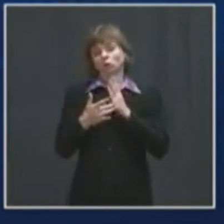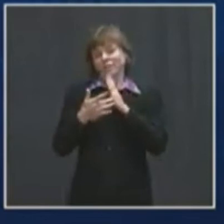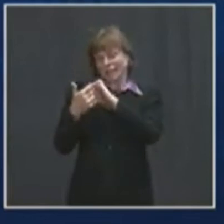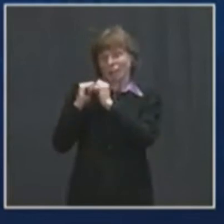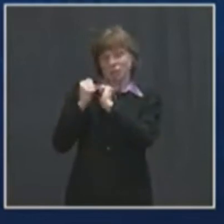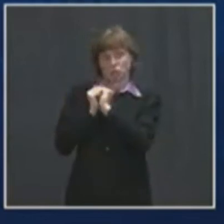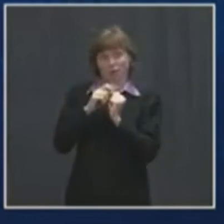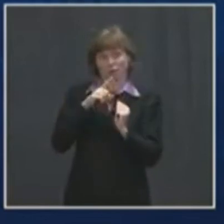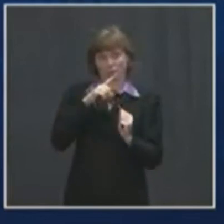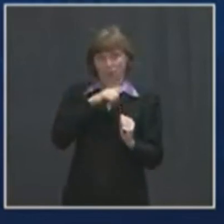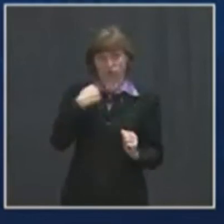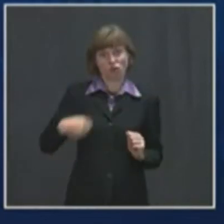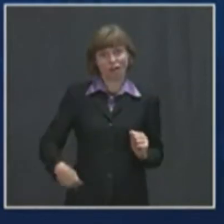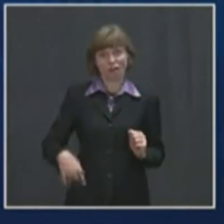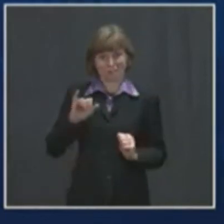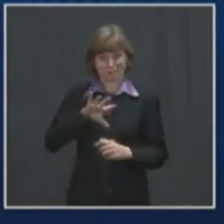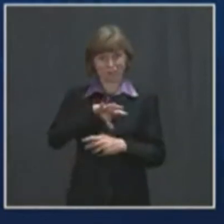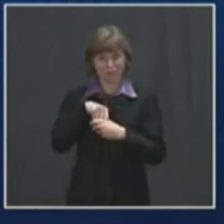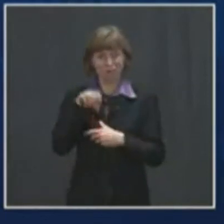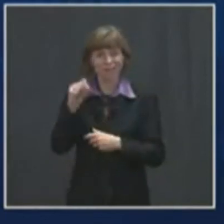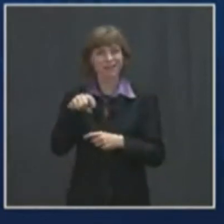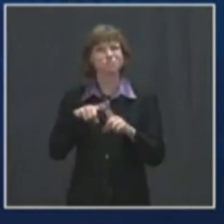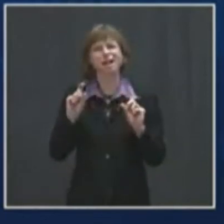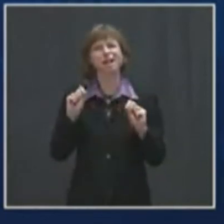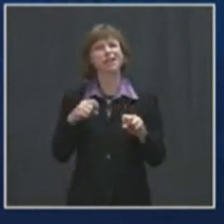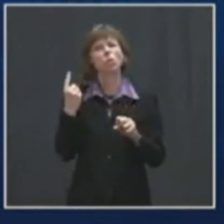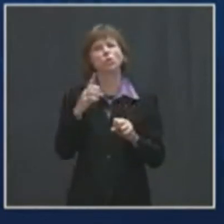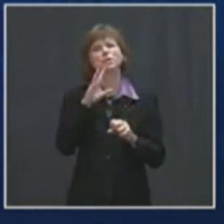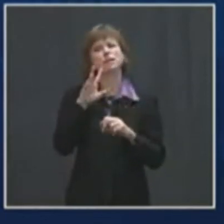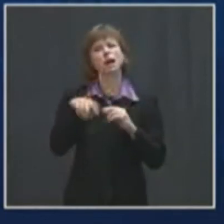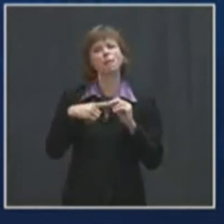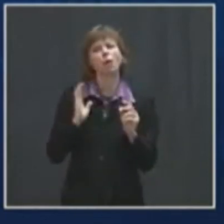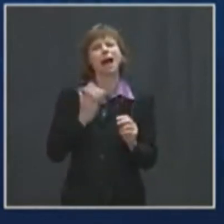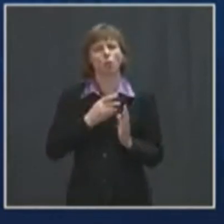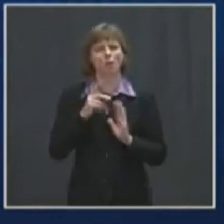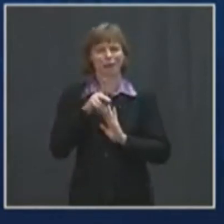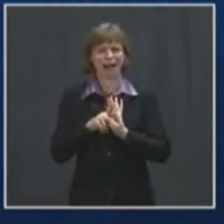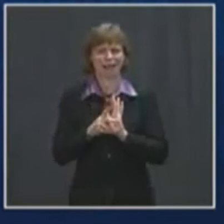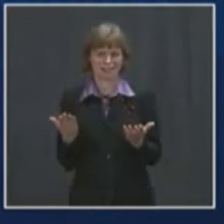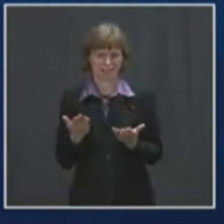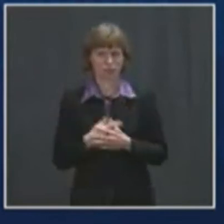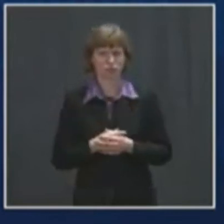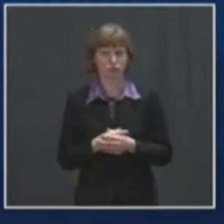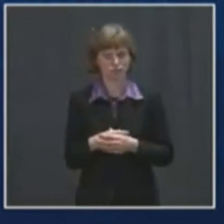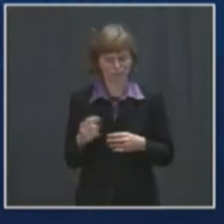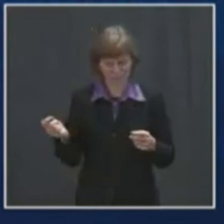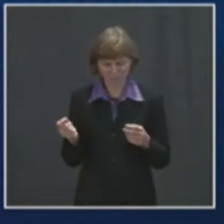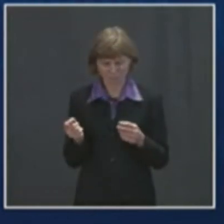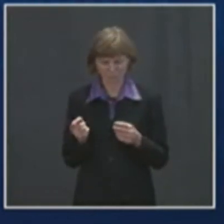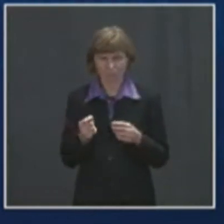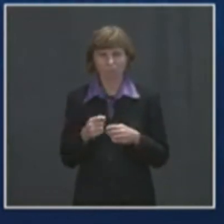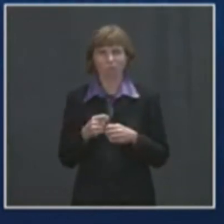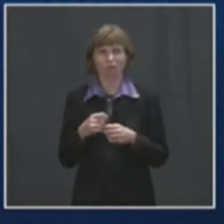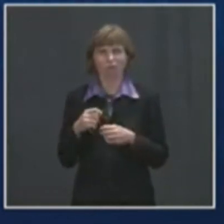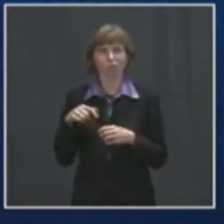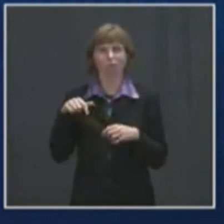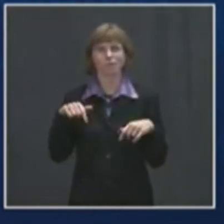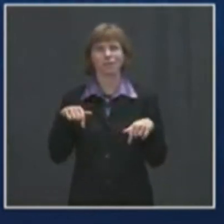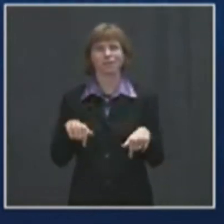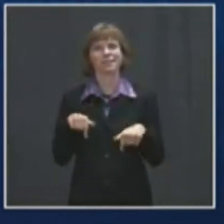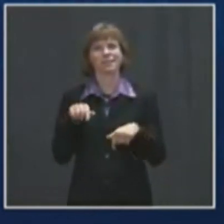part of that. But I can only really speak for what our policy is here from this White House and the United States.